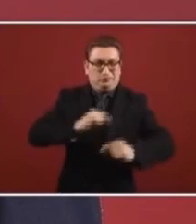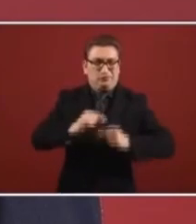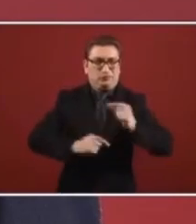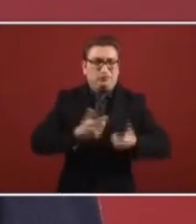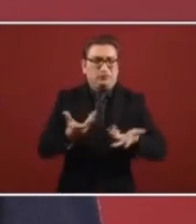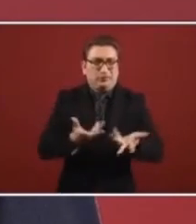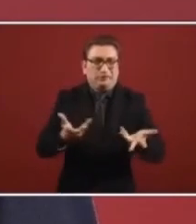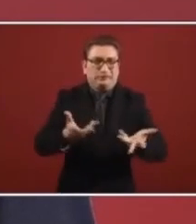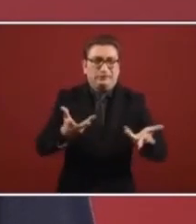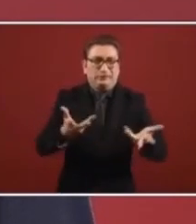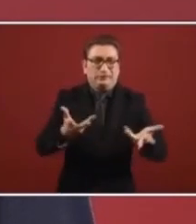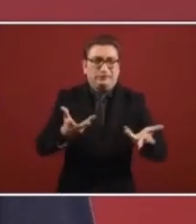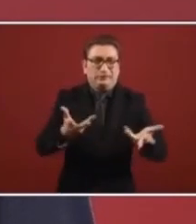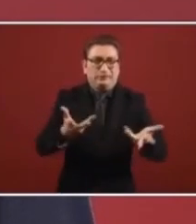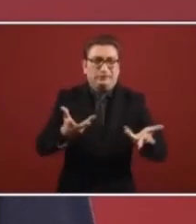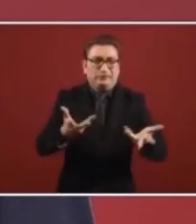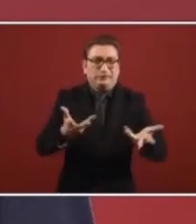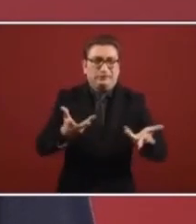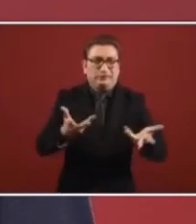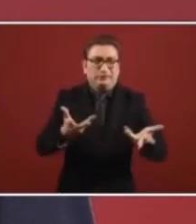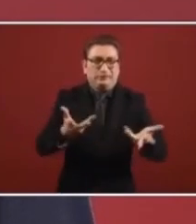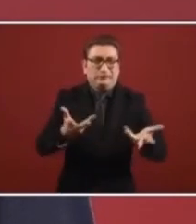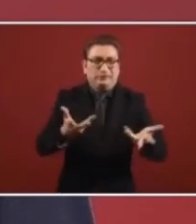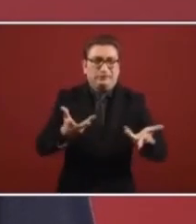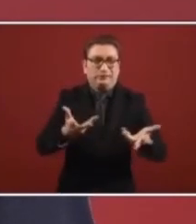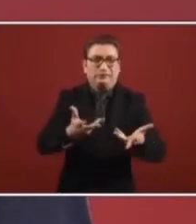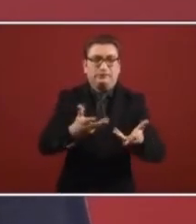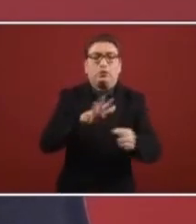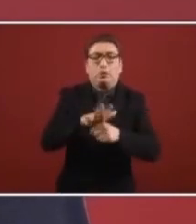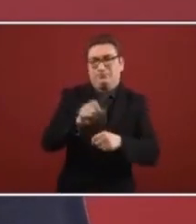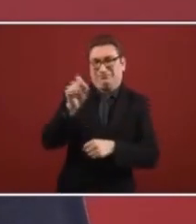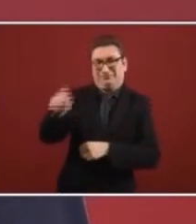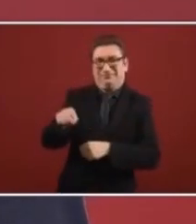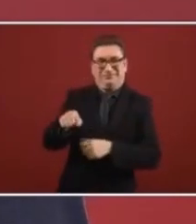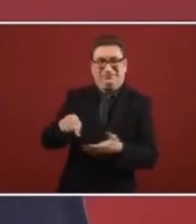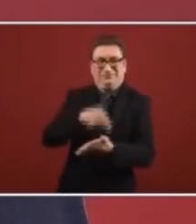es el del aeropuerto. is that of the airport.